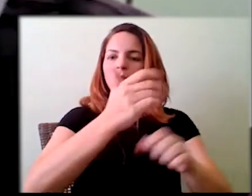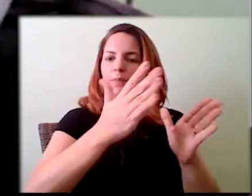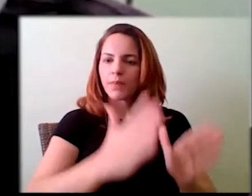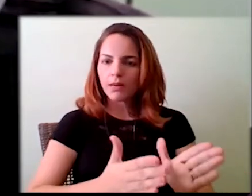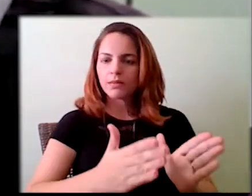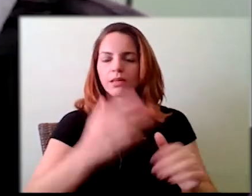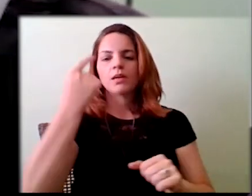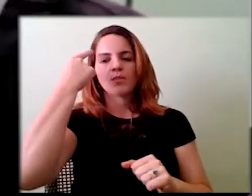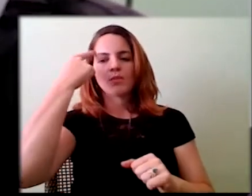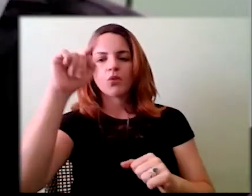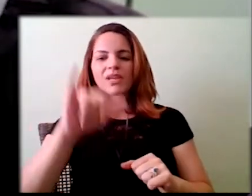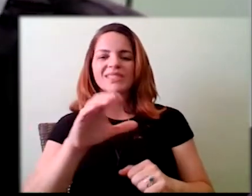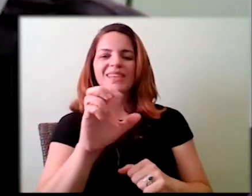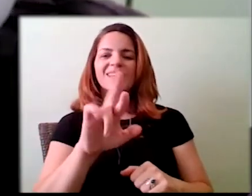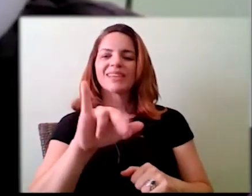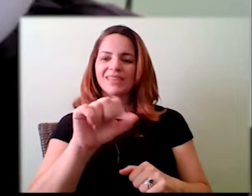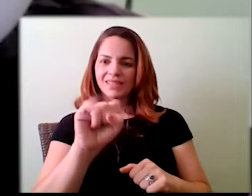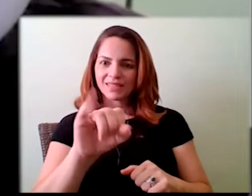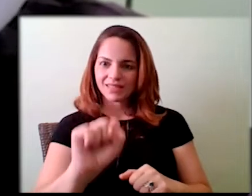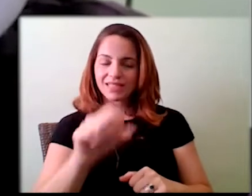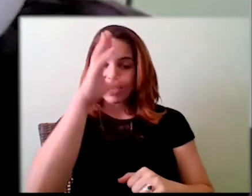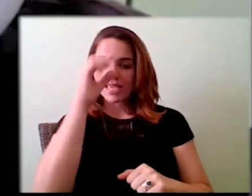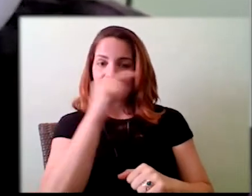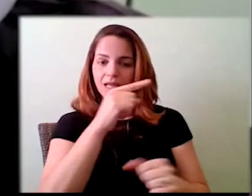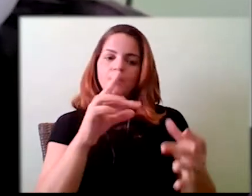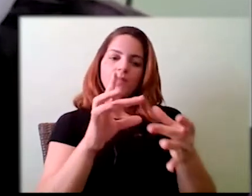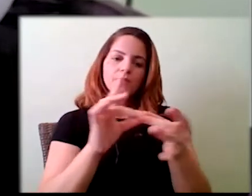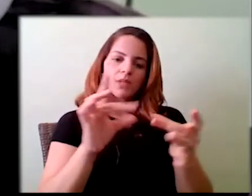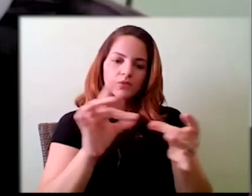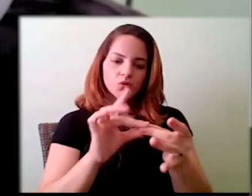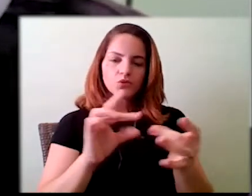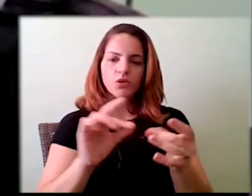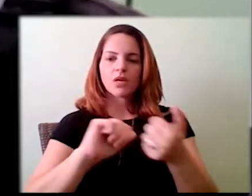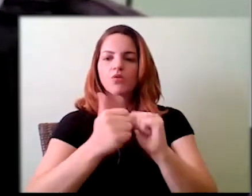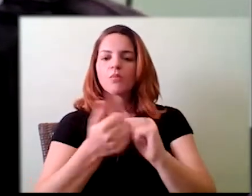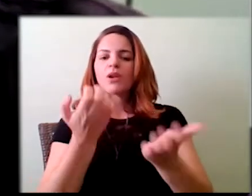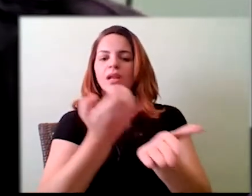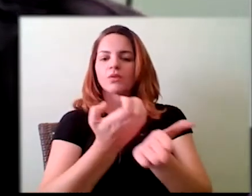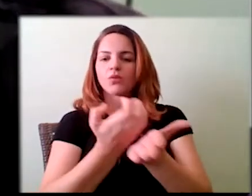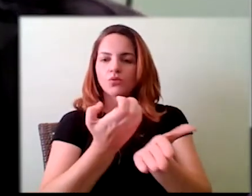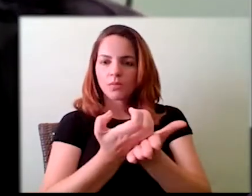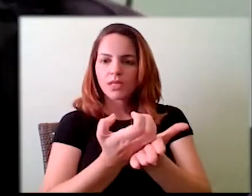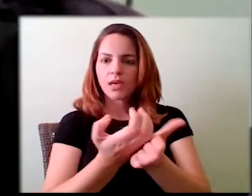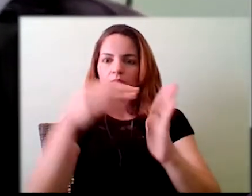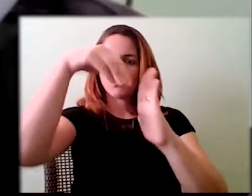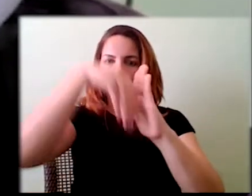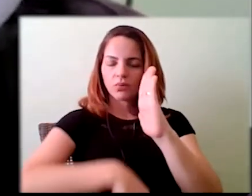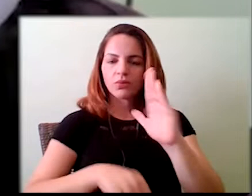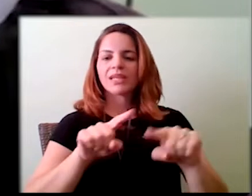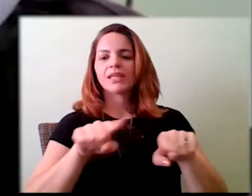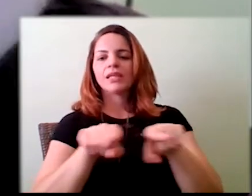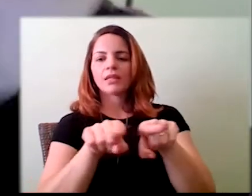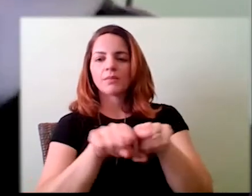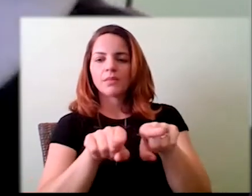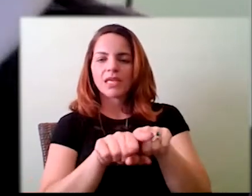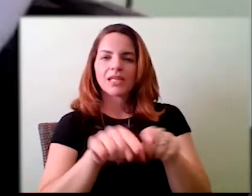how a litany of bad political and fiscal policy decisions in Washington and Puerto Rico destroyed an economic miracle.